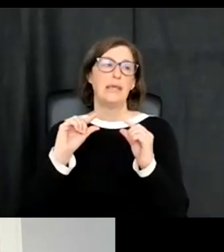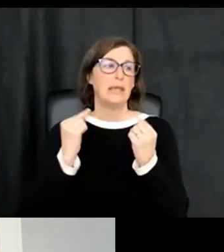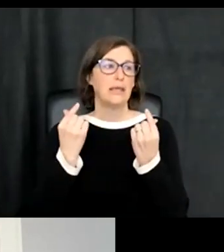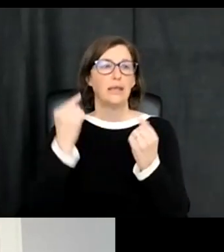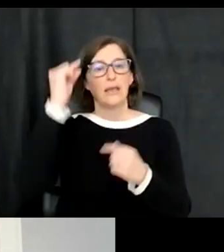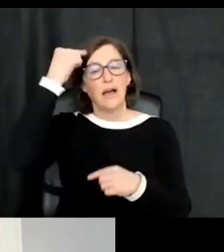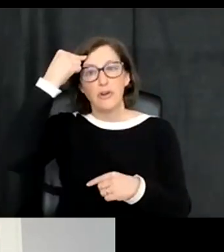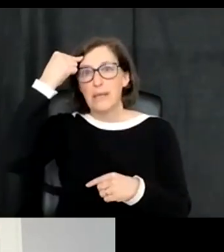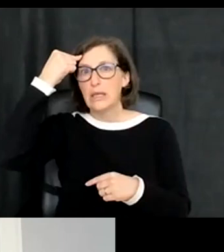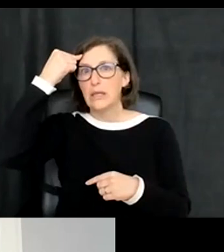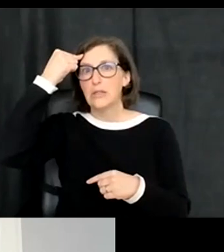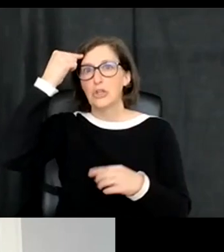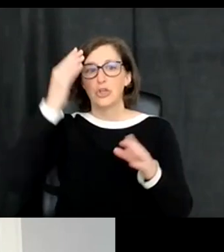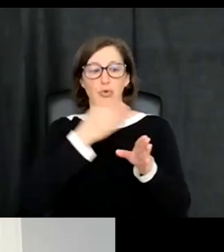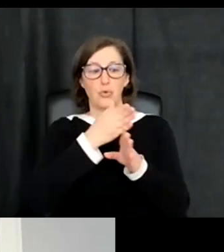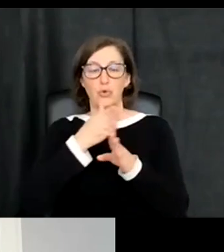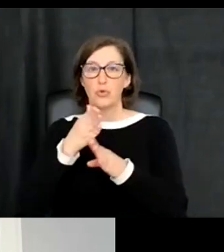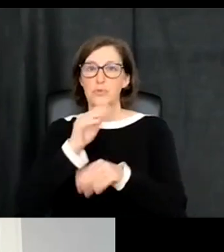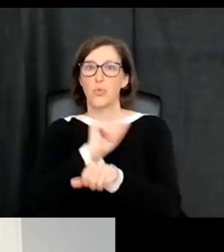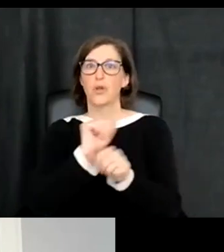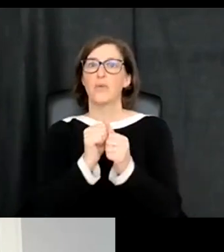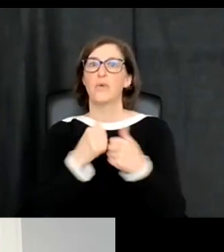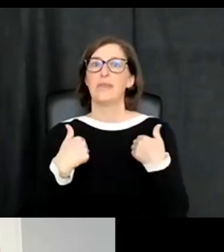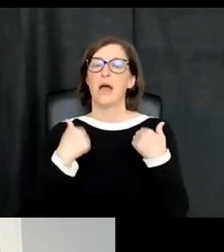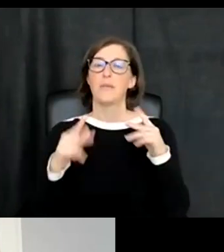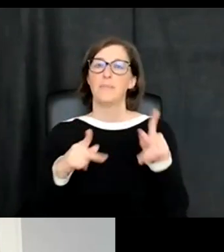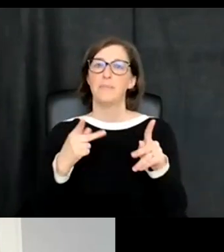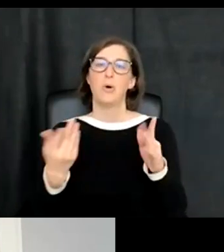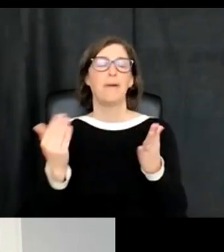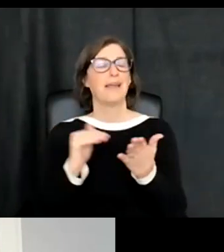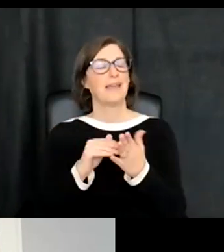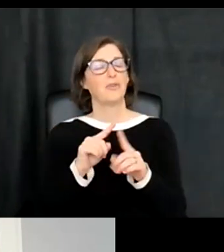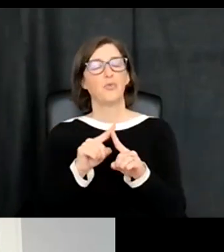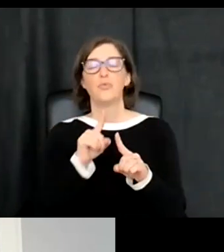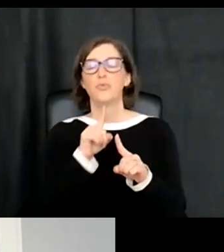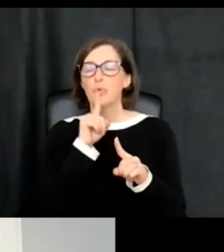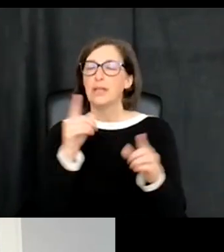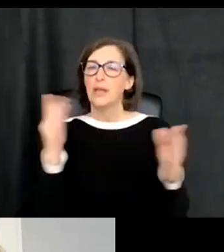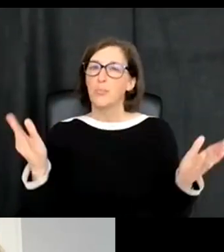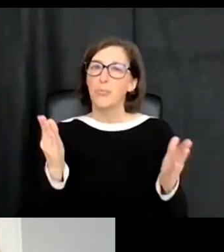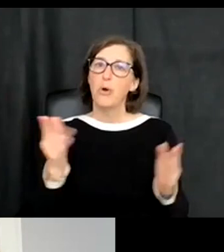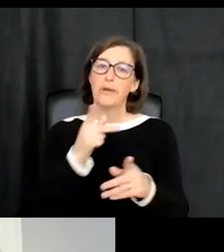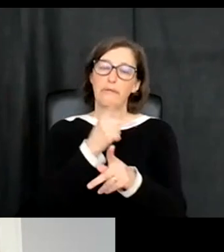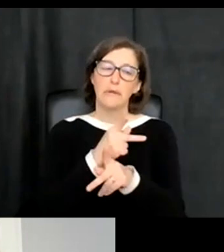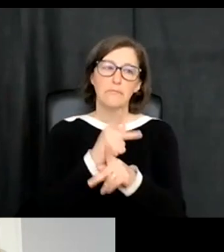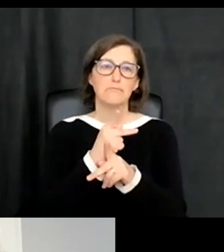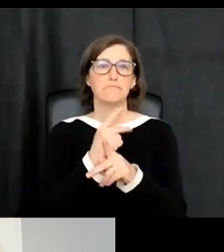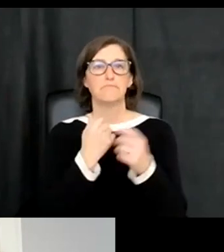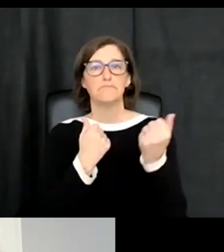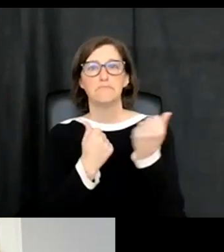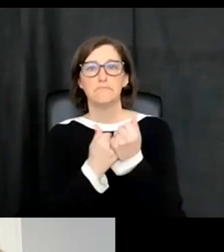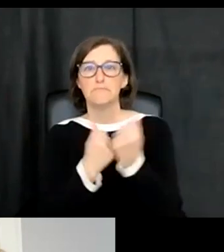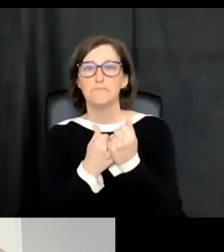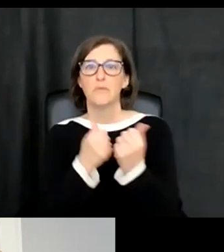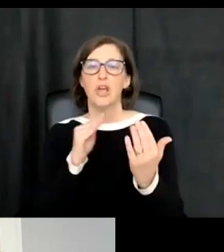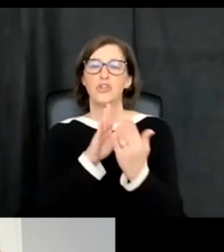government-based cadres who are working with young people, but again, just really promoting the care and support,